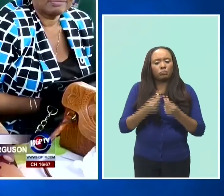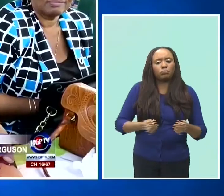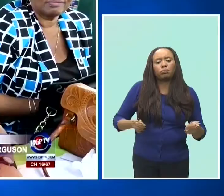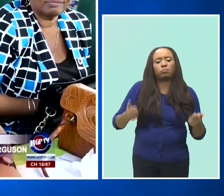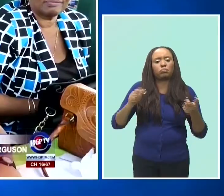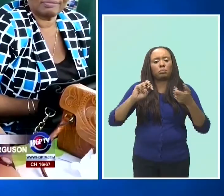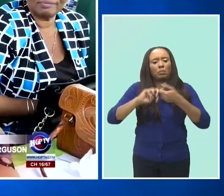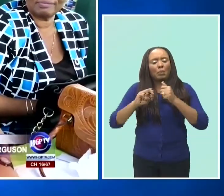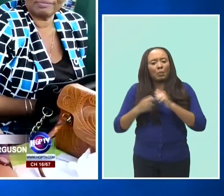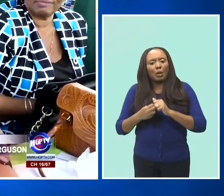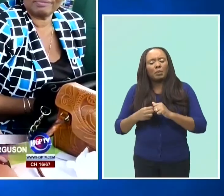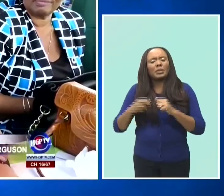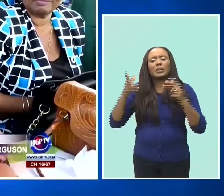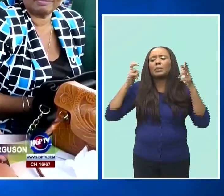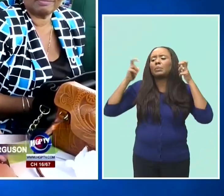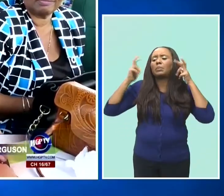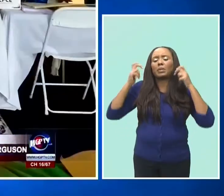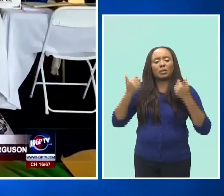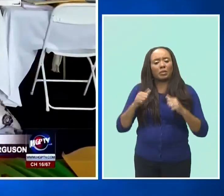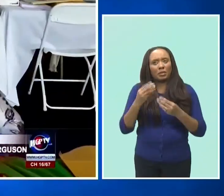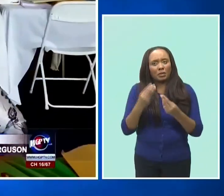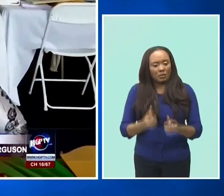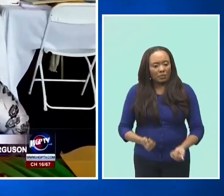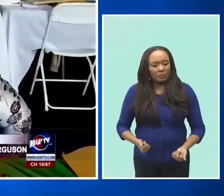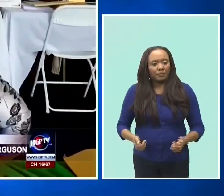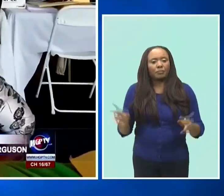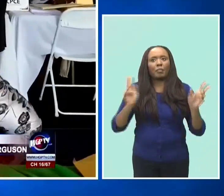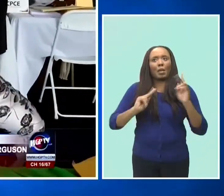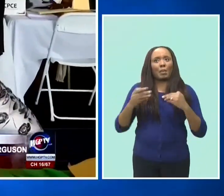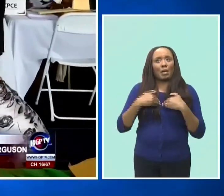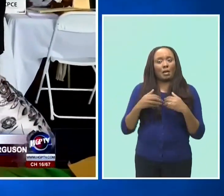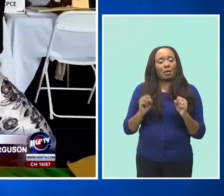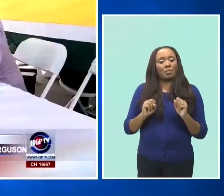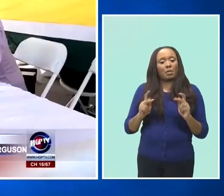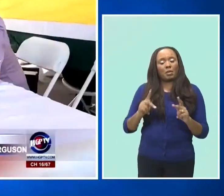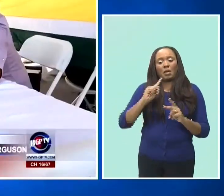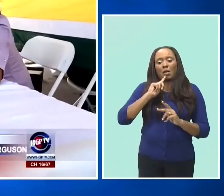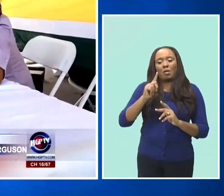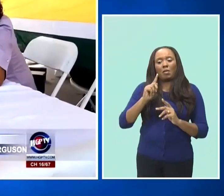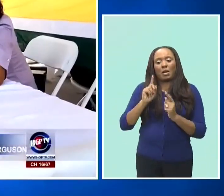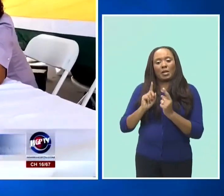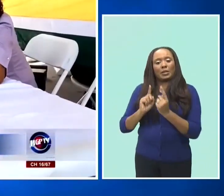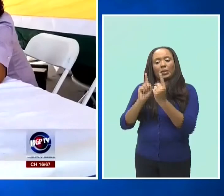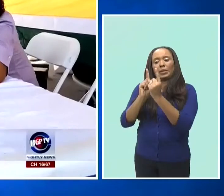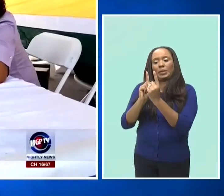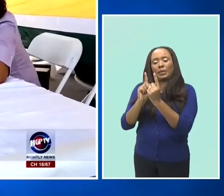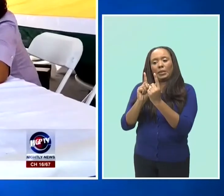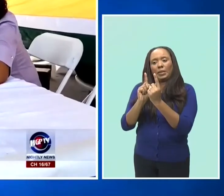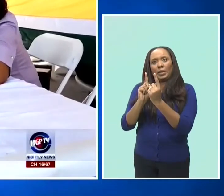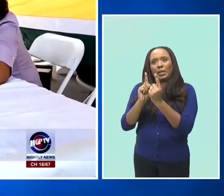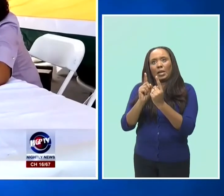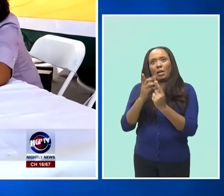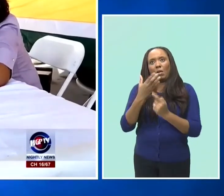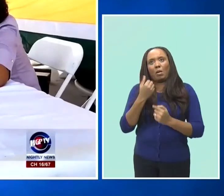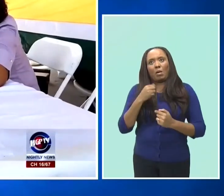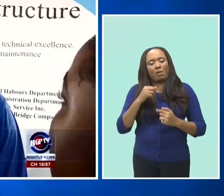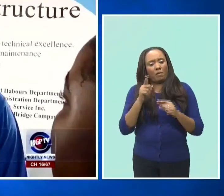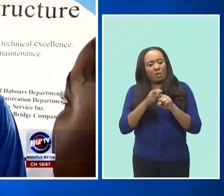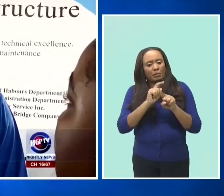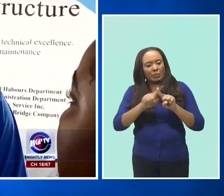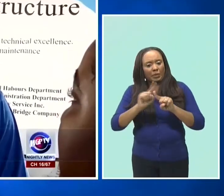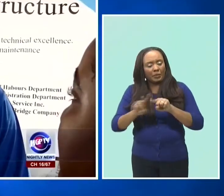populace. During these outreaches, citizens had the opportunity to interface with government officials from the